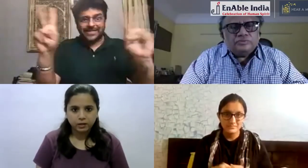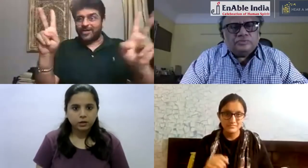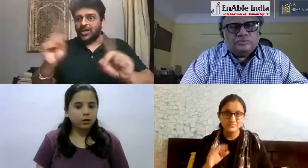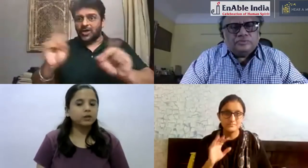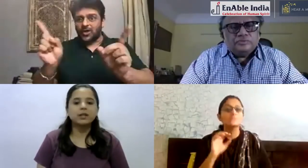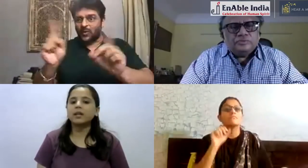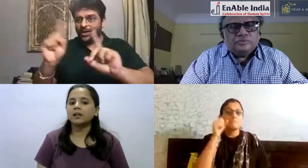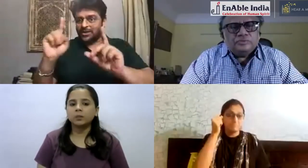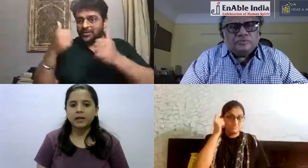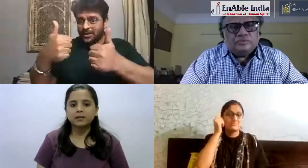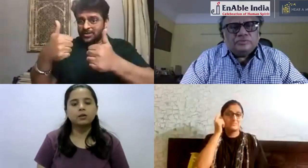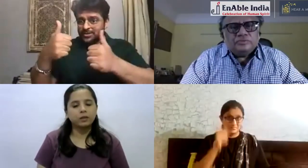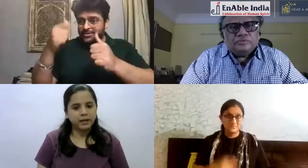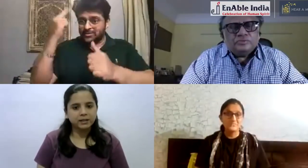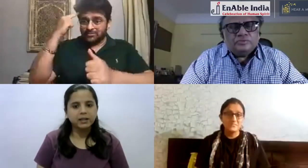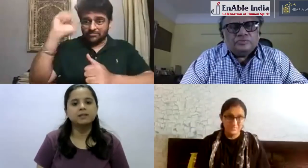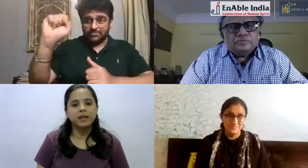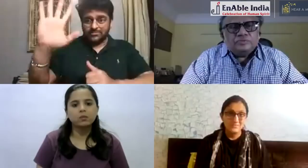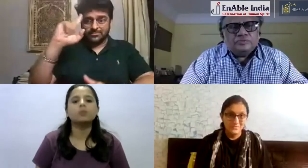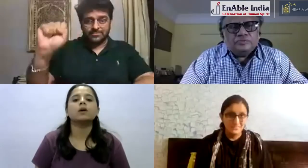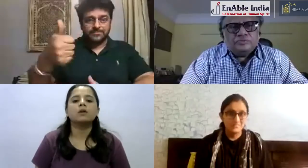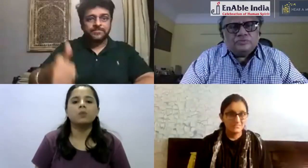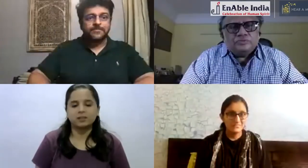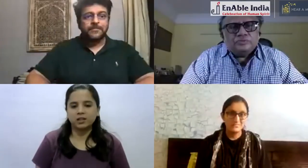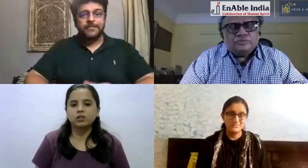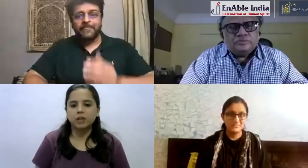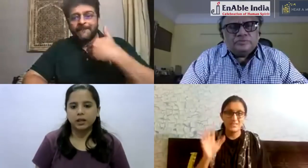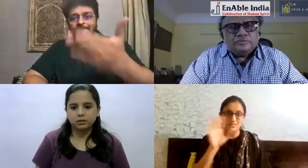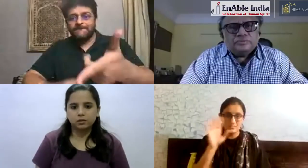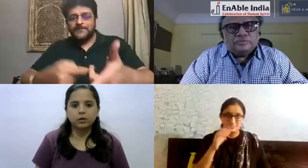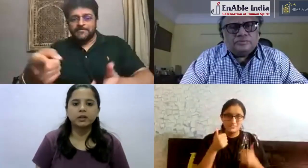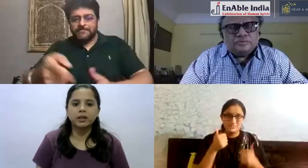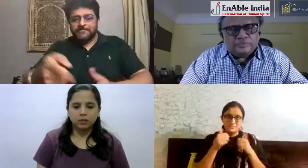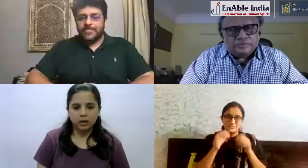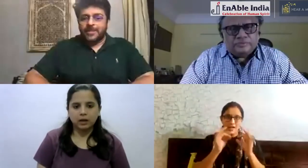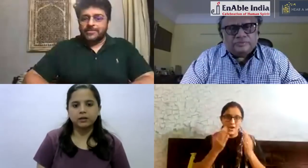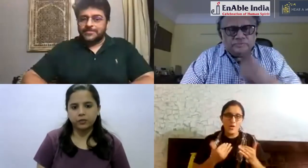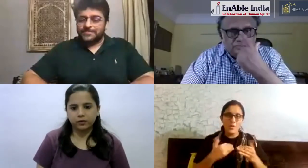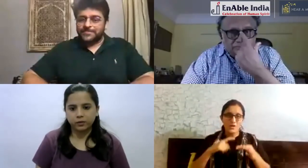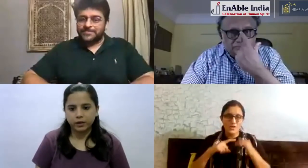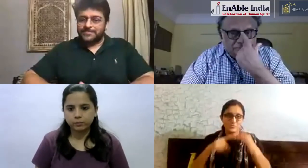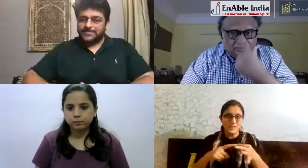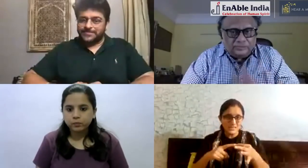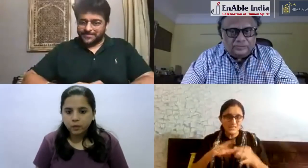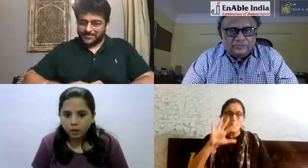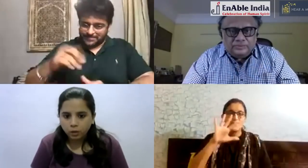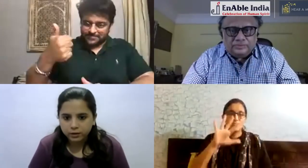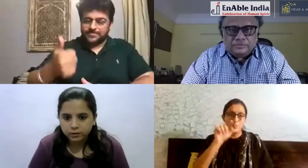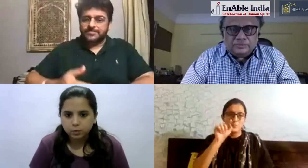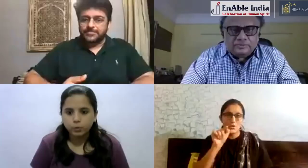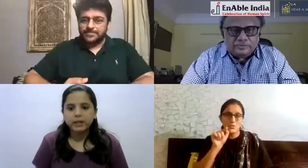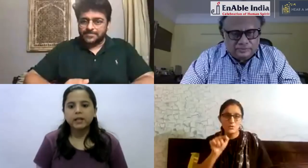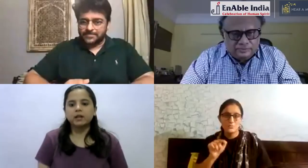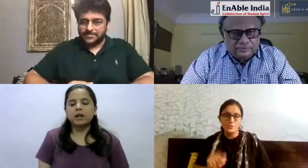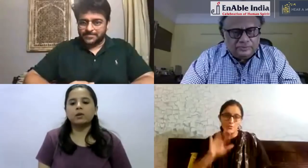only, not the other place, and get the same vaccination done, not the different one. Okay,